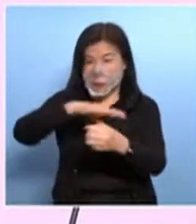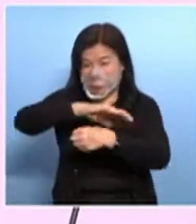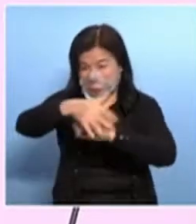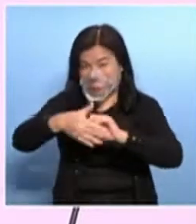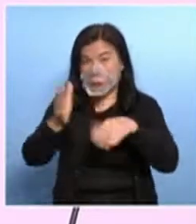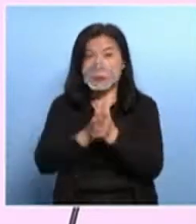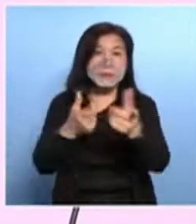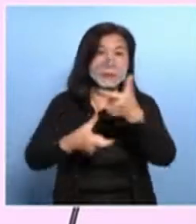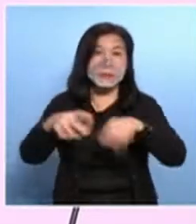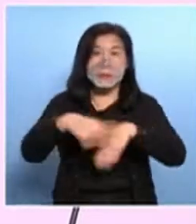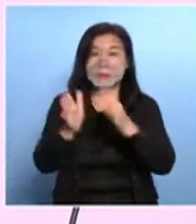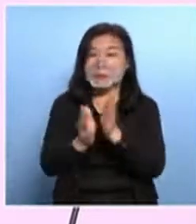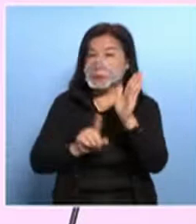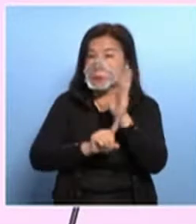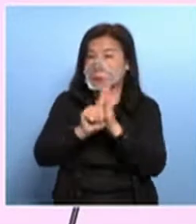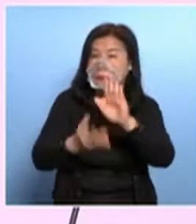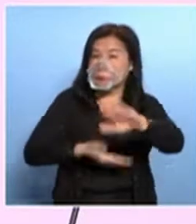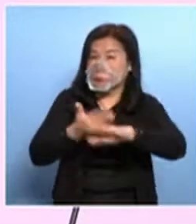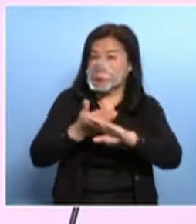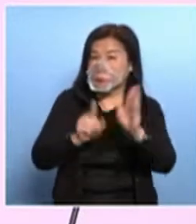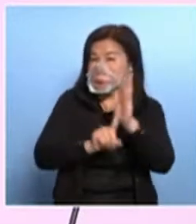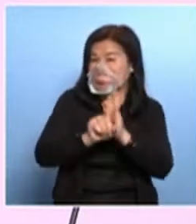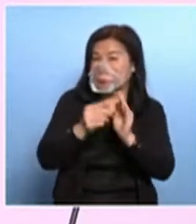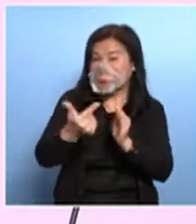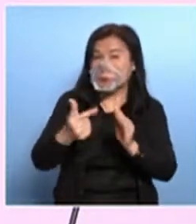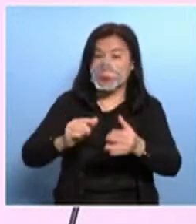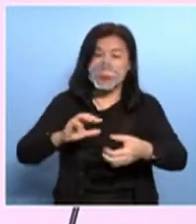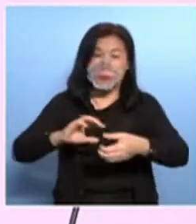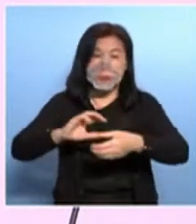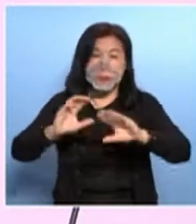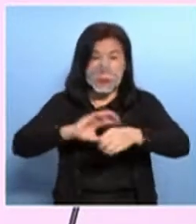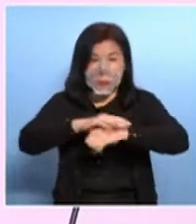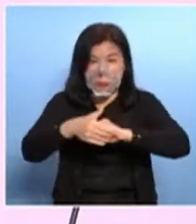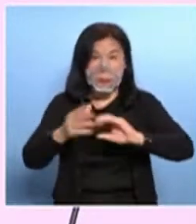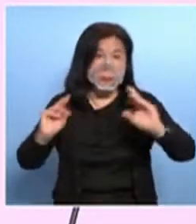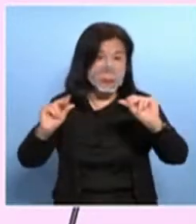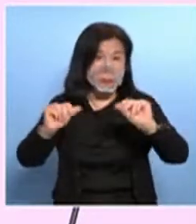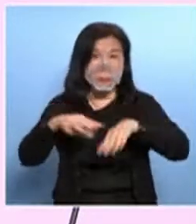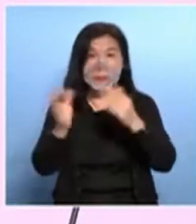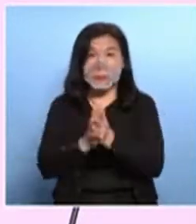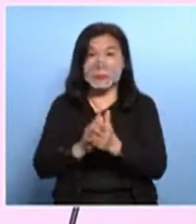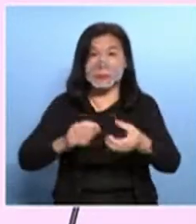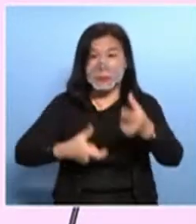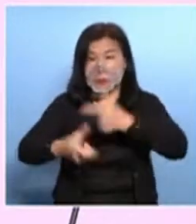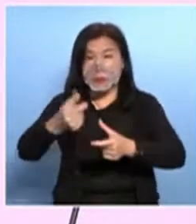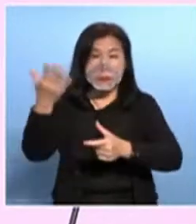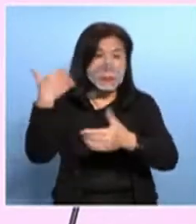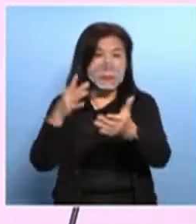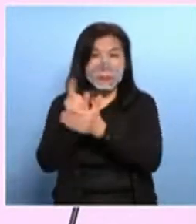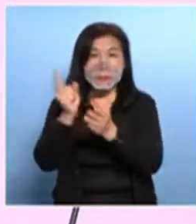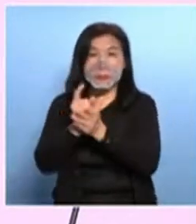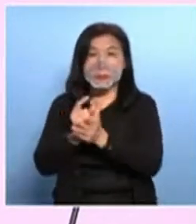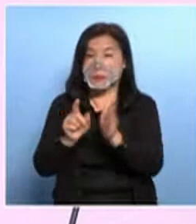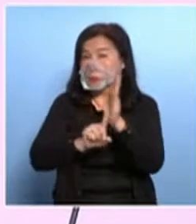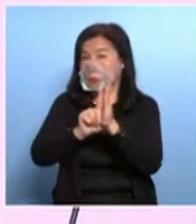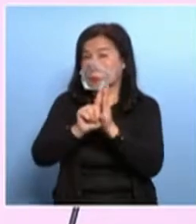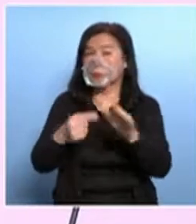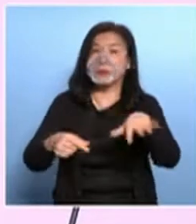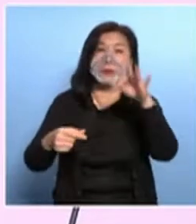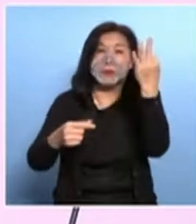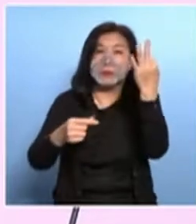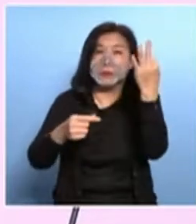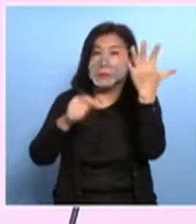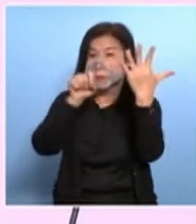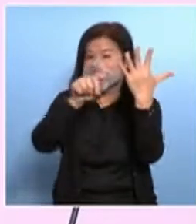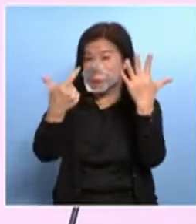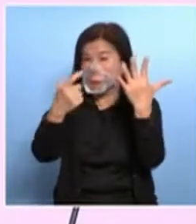economic activities revived remarkably. The International Monetary Fund estimated that the global economy